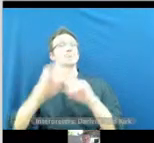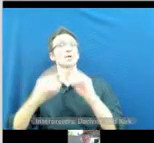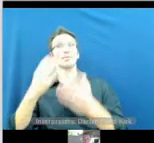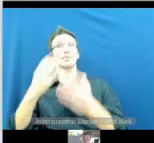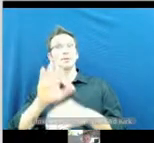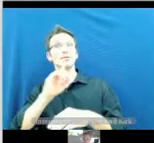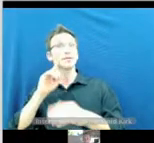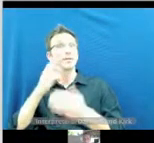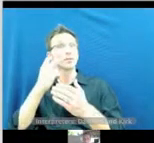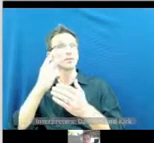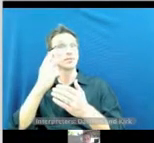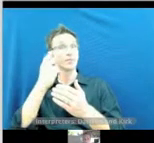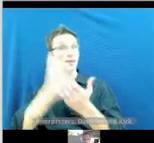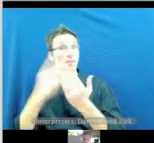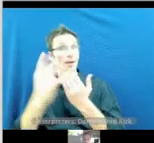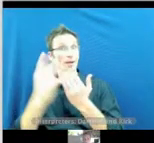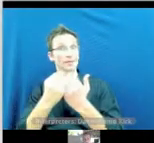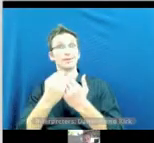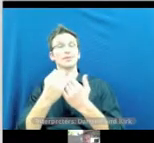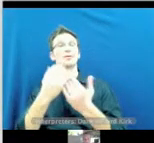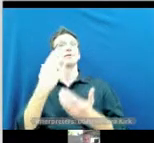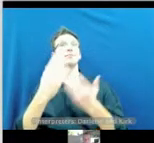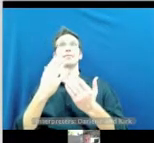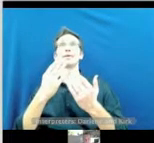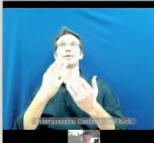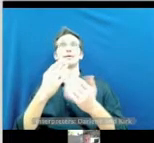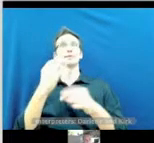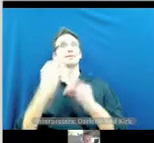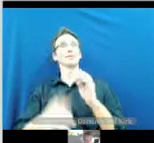one person that's responsible for outreach.